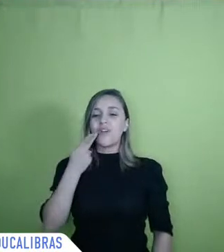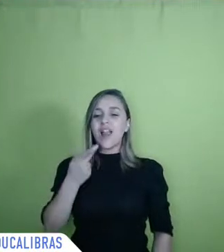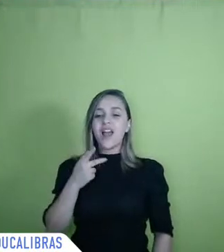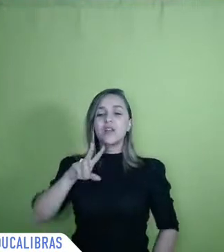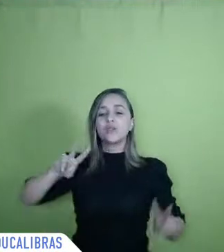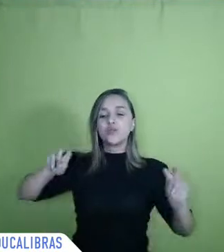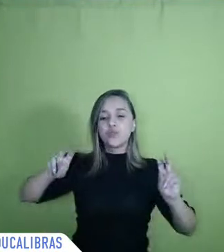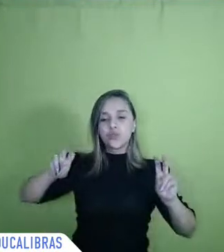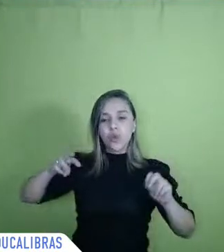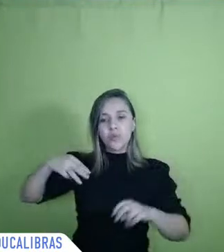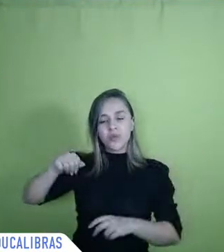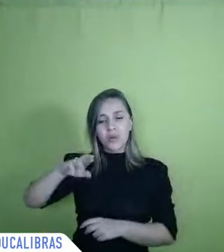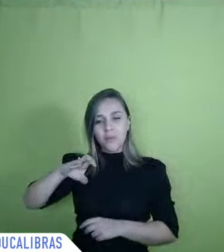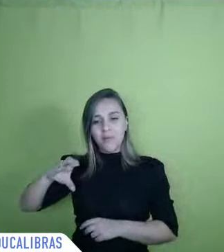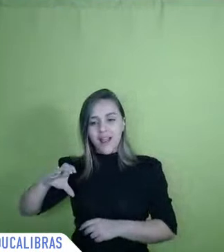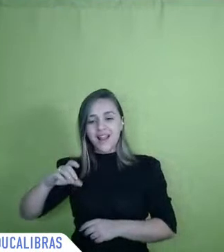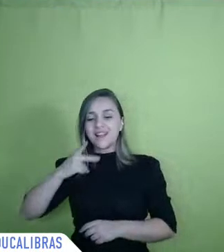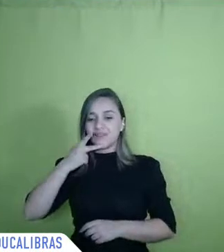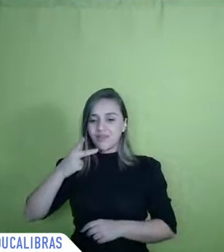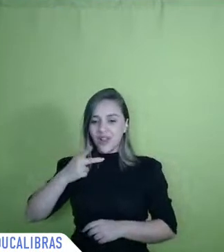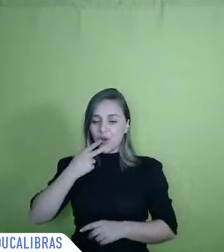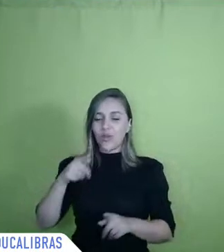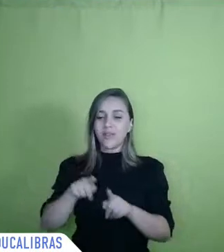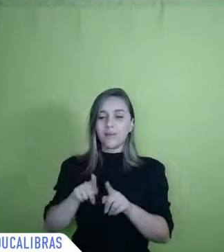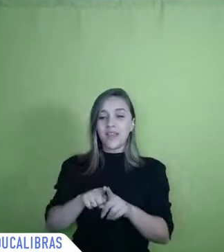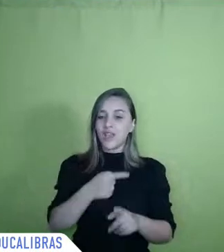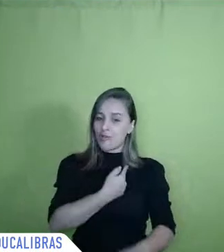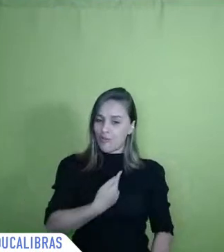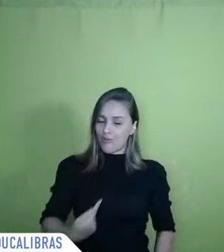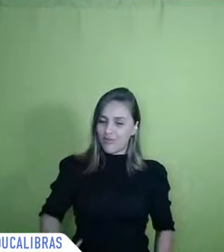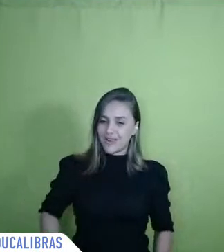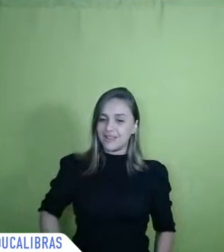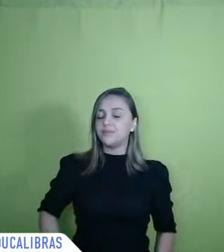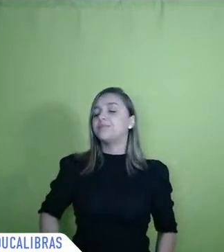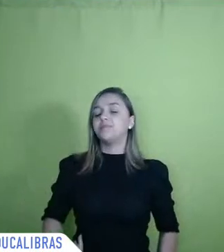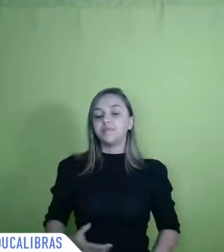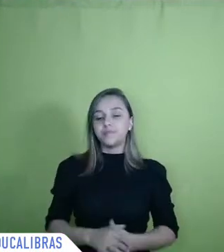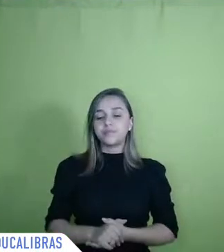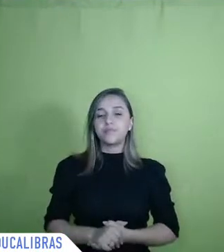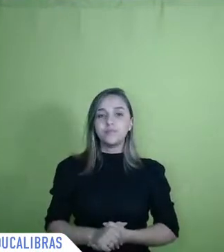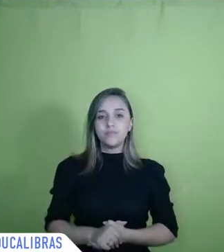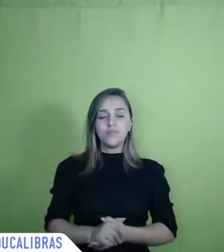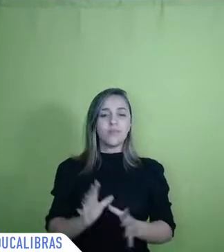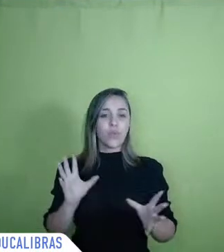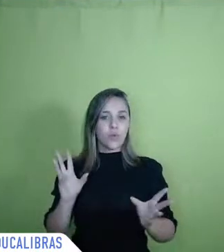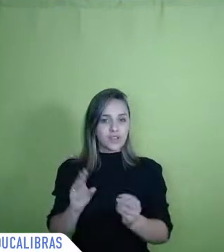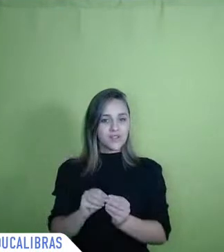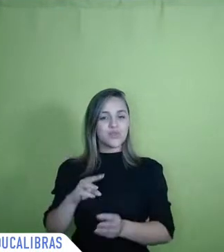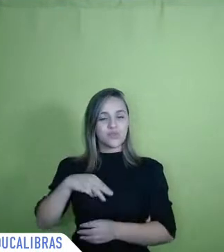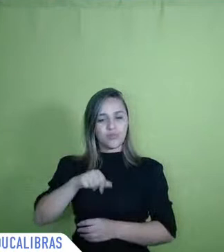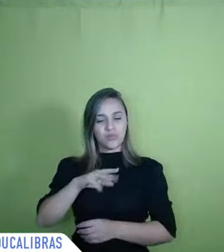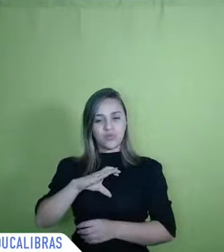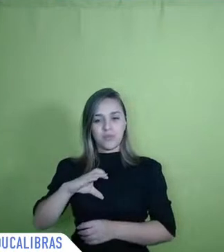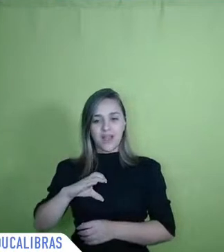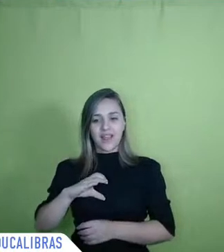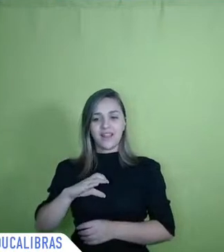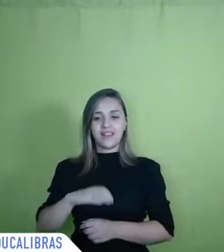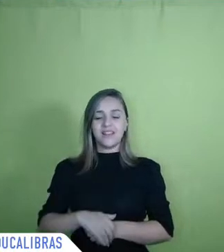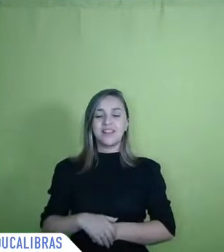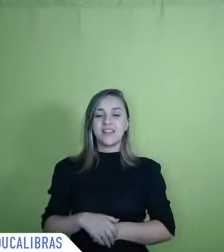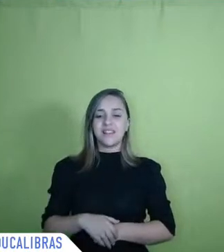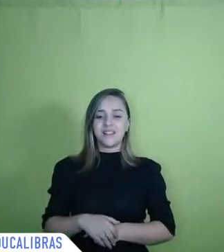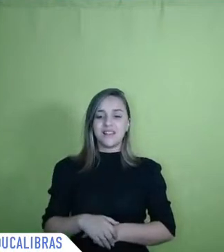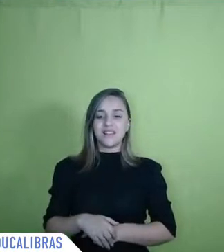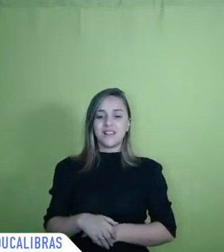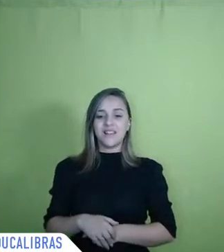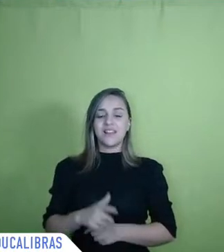I'm going to answer that, but I would just like to comment what Mark said and also regarding what the governor has said. What